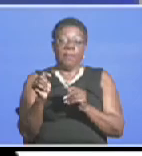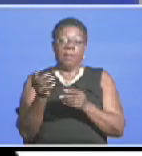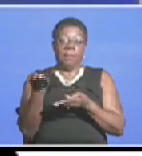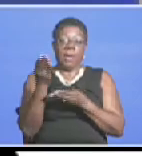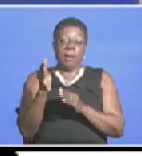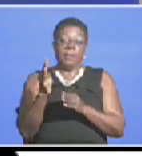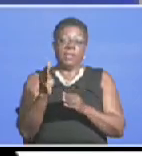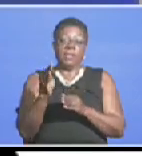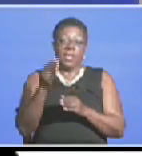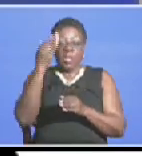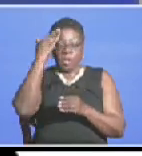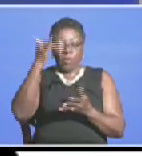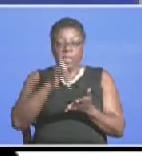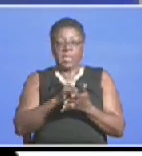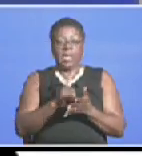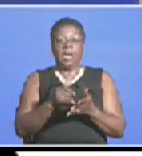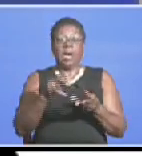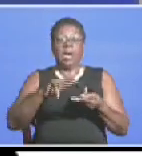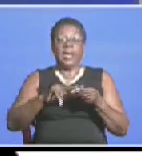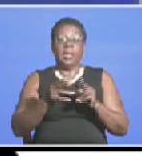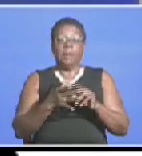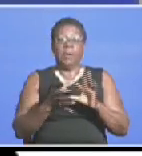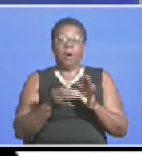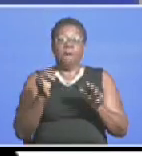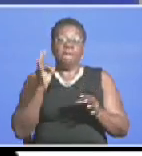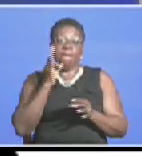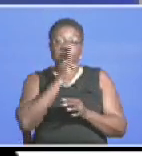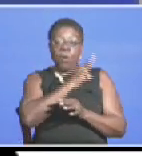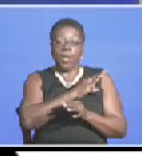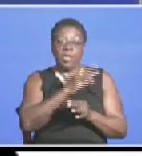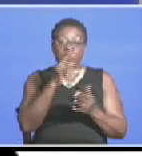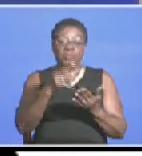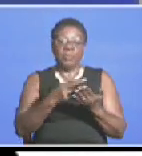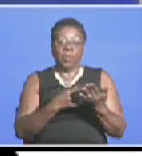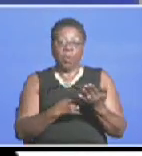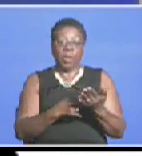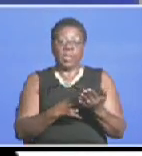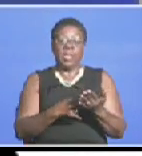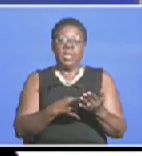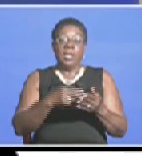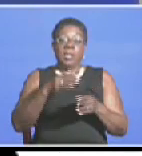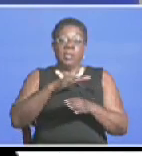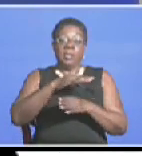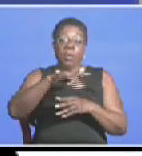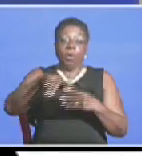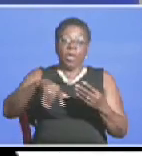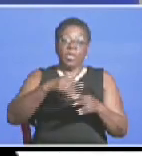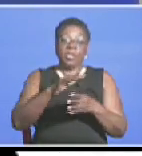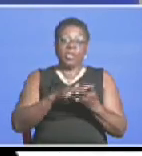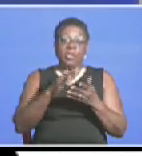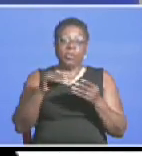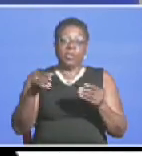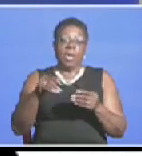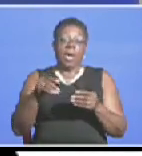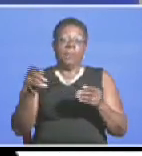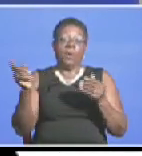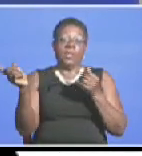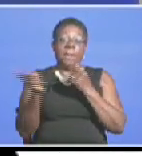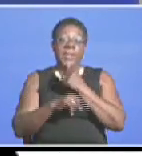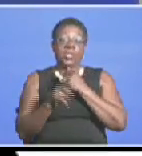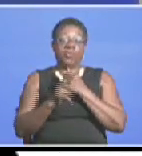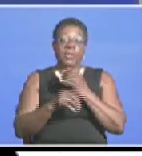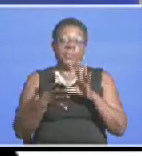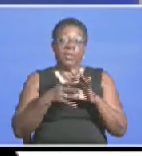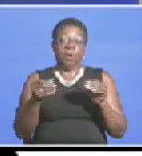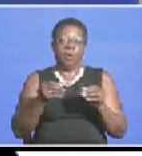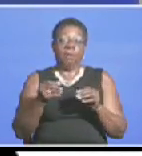reports circulating on social media about the mistreatment of non-Bahamians in the wake of Hurricane Dorian that affected the islands of